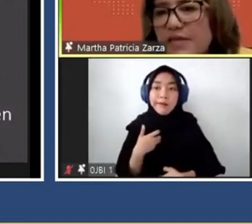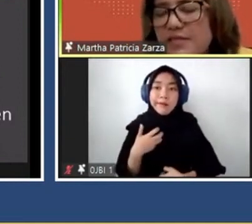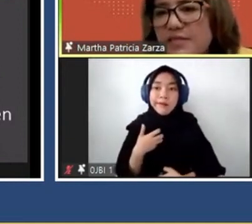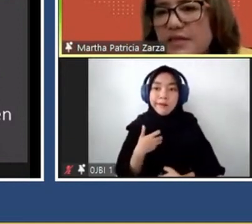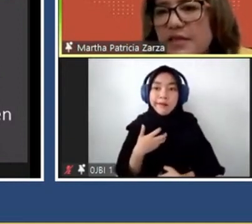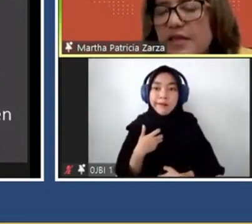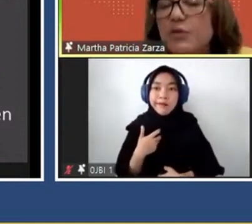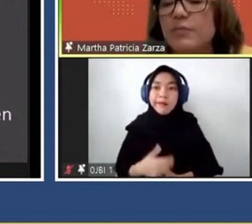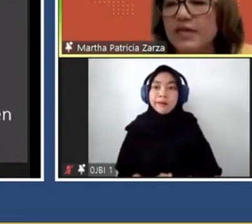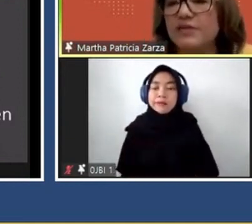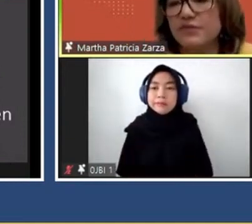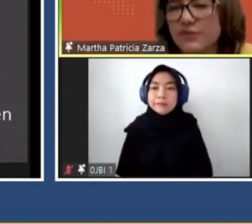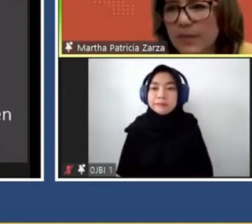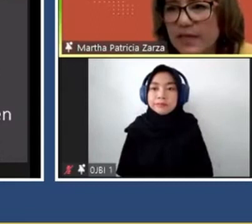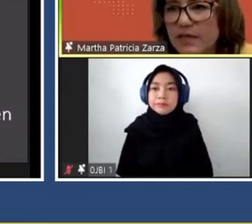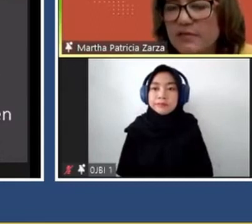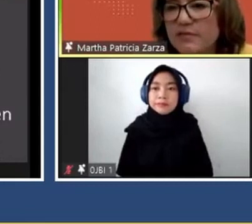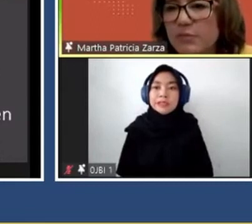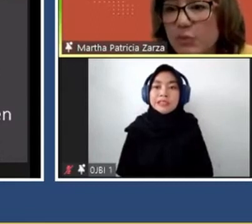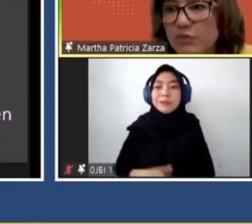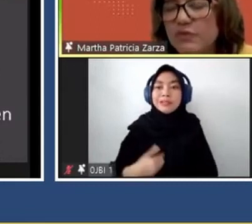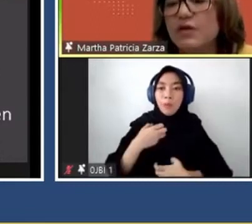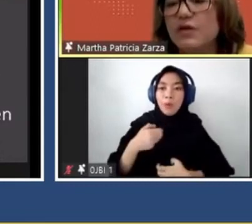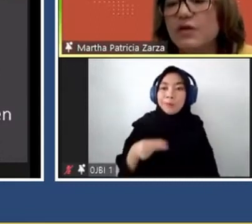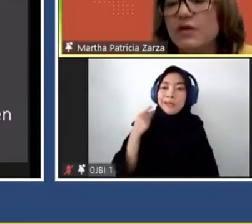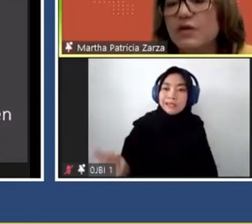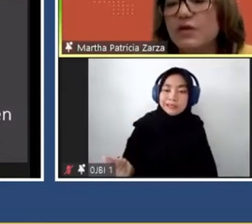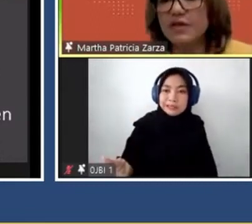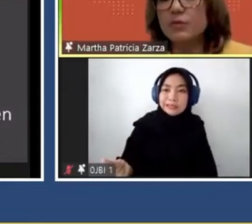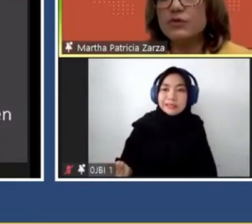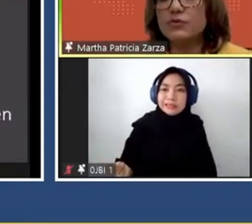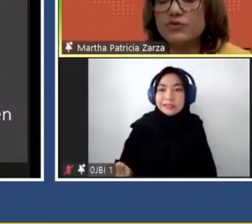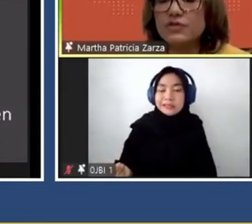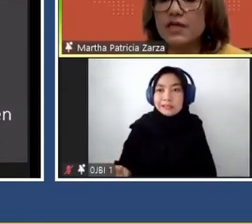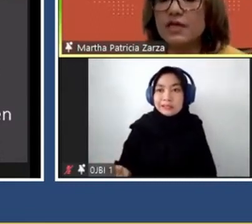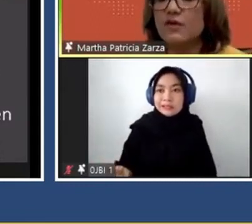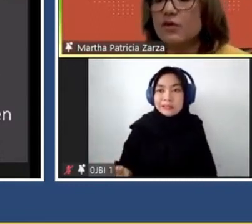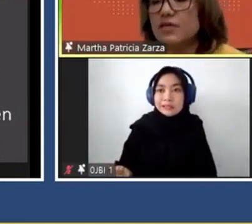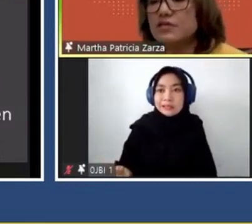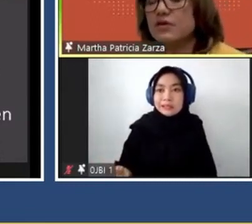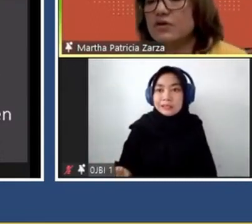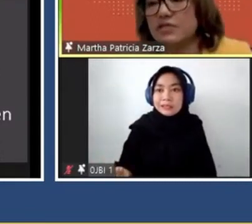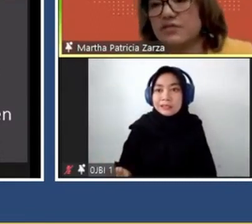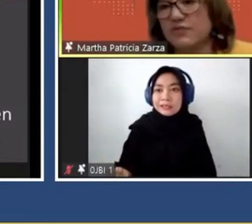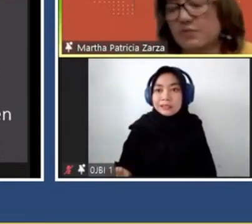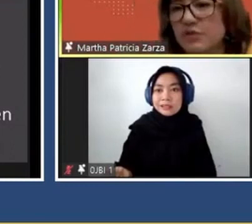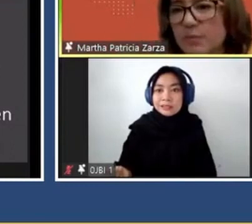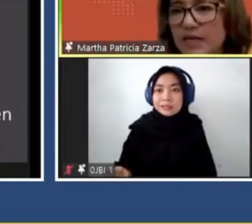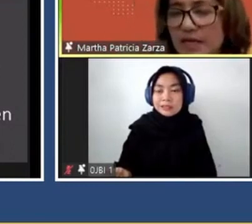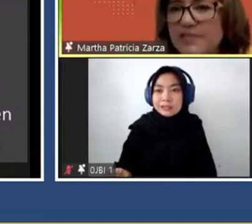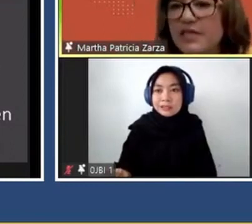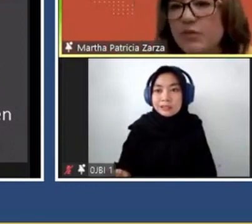it implies that they will buy it for somebody, the wood, or they will use the donkeys or horses